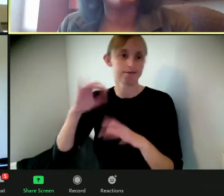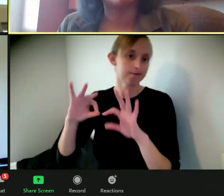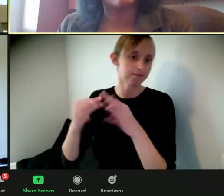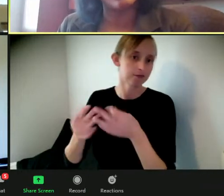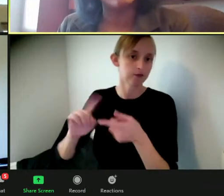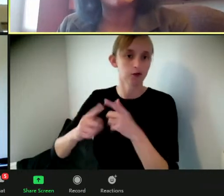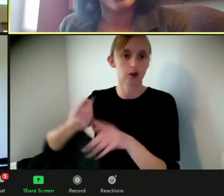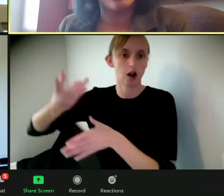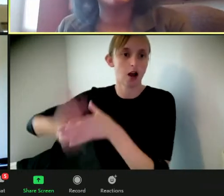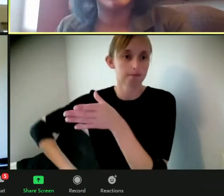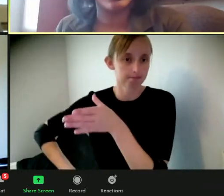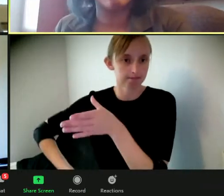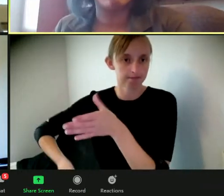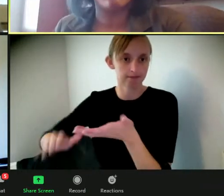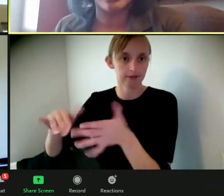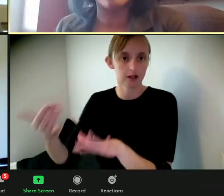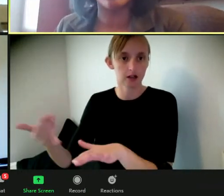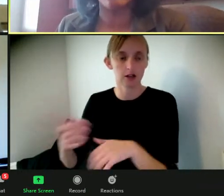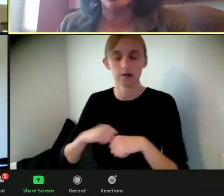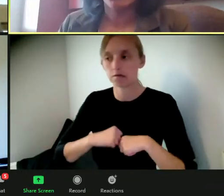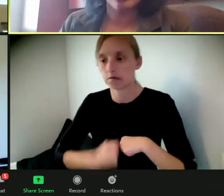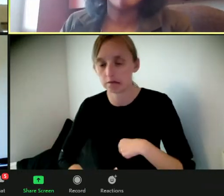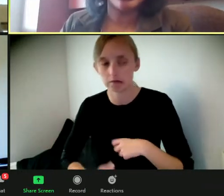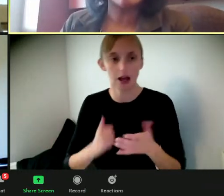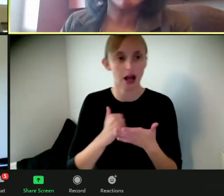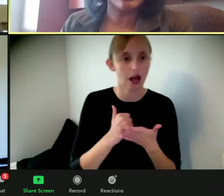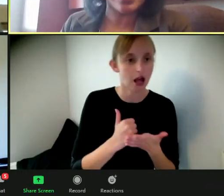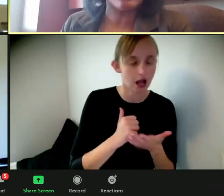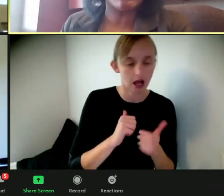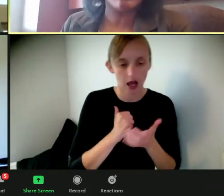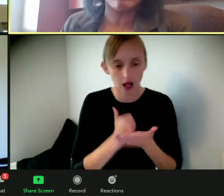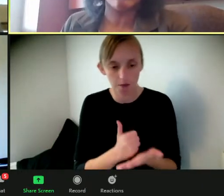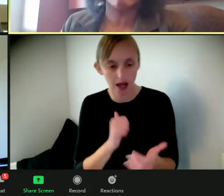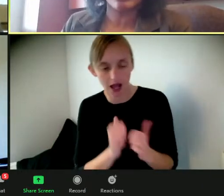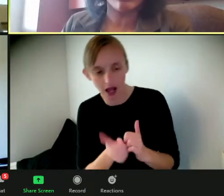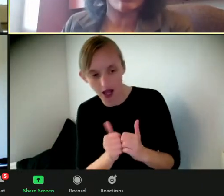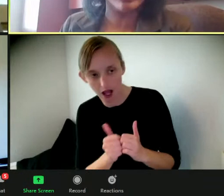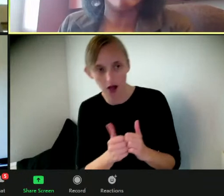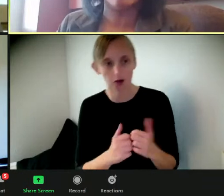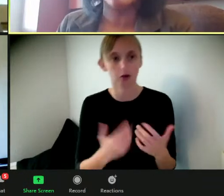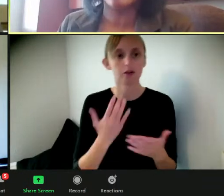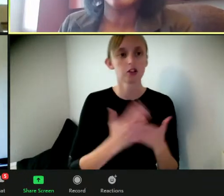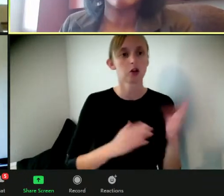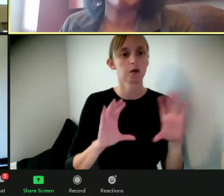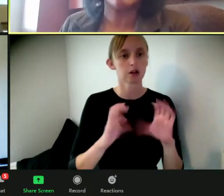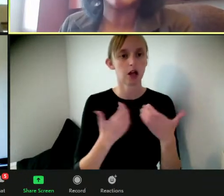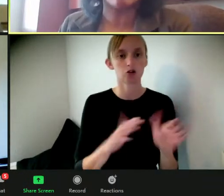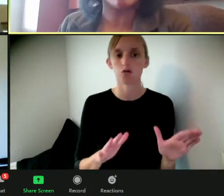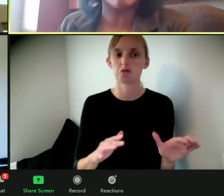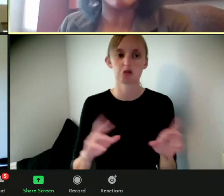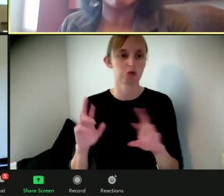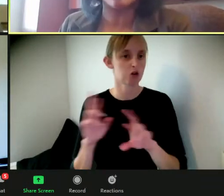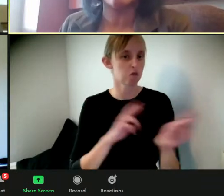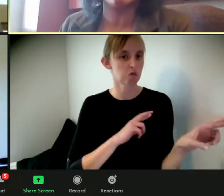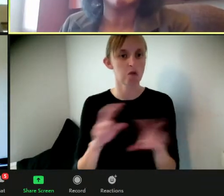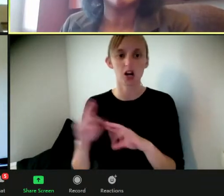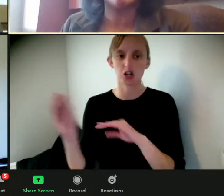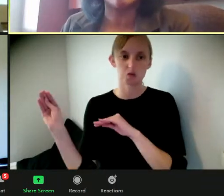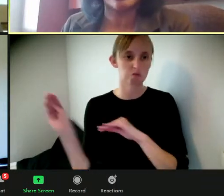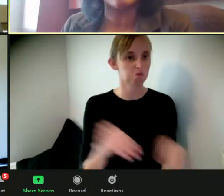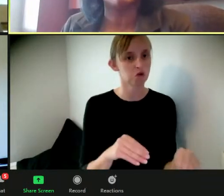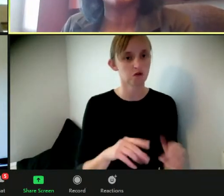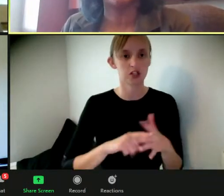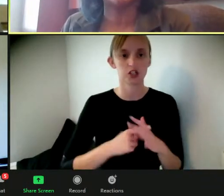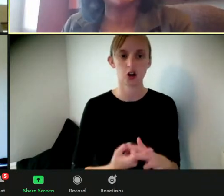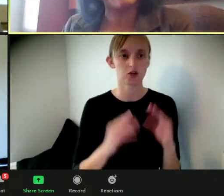still understanding how to get through that. So while we had some classrooms that were really moving in and they really started with the curriculum and what it